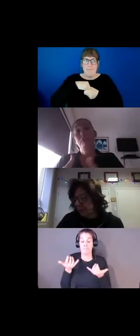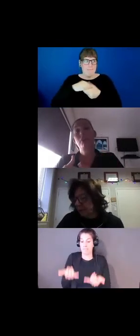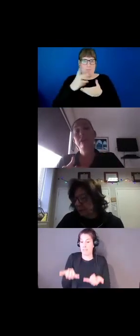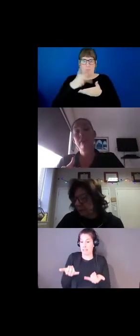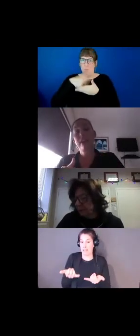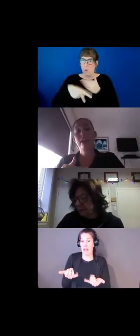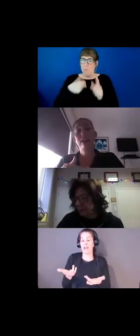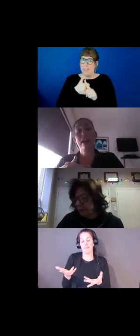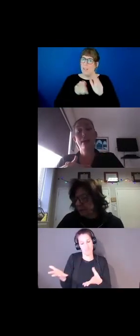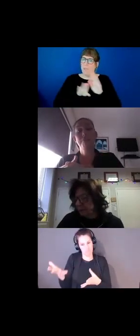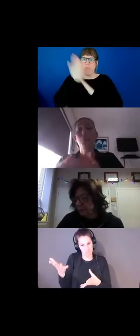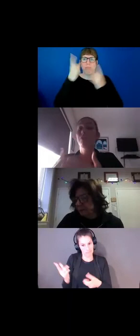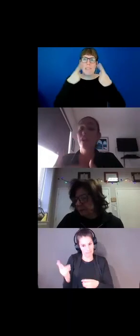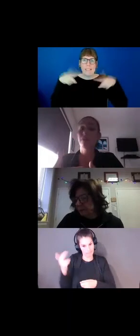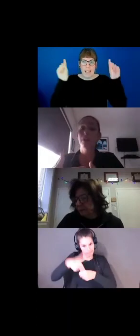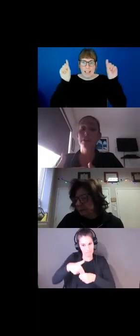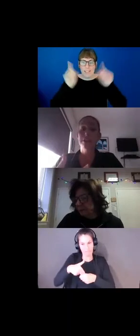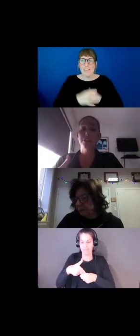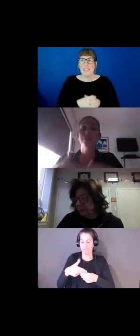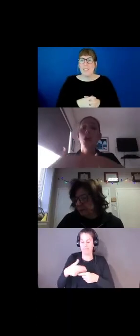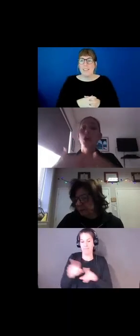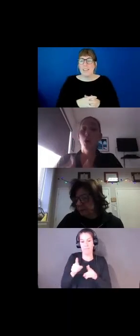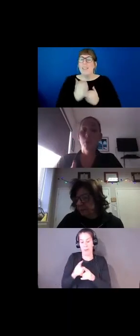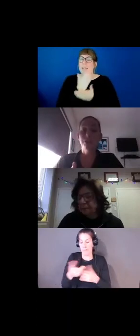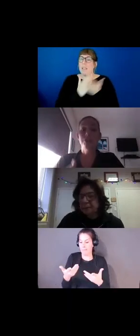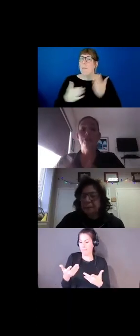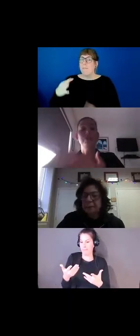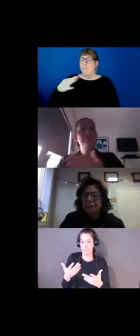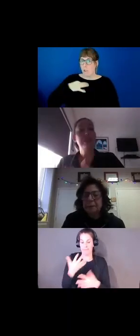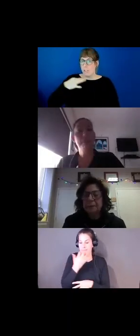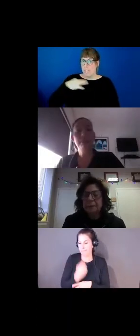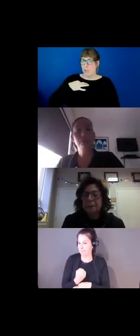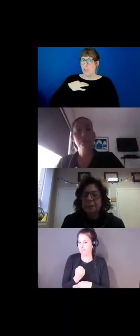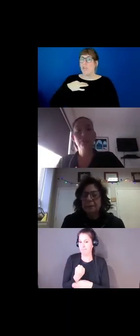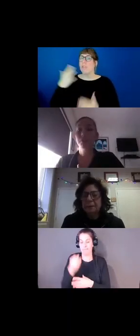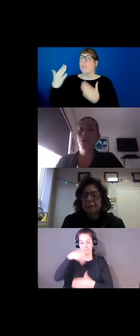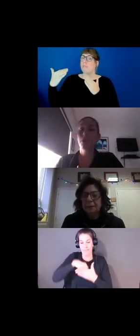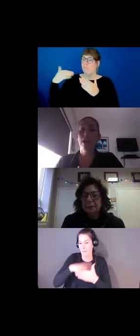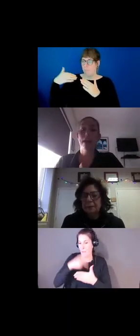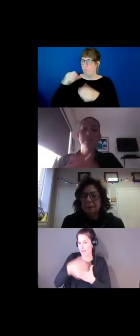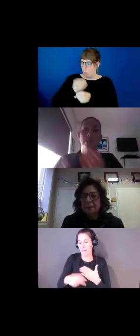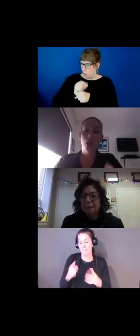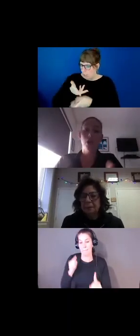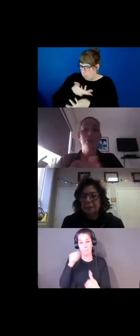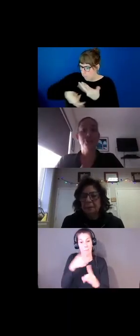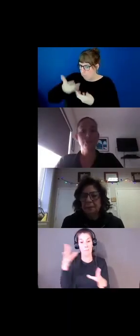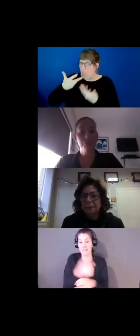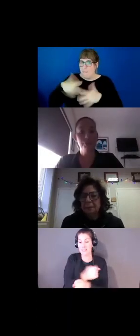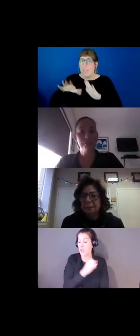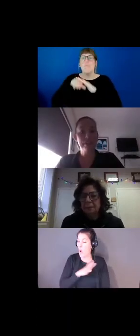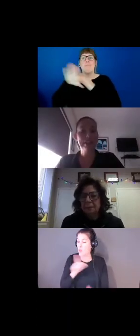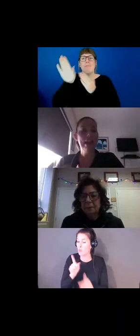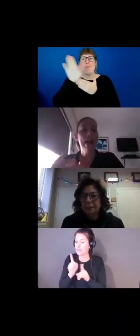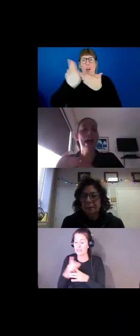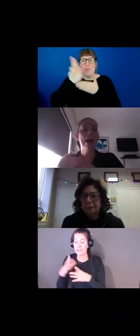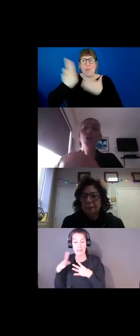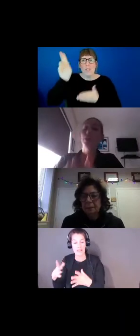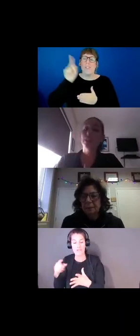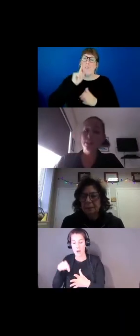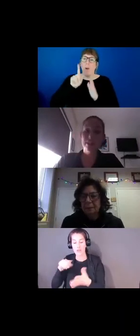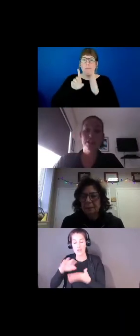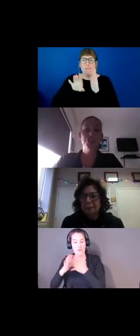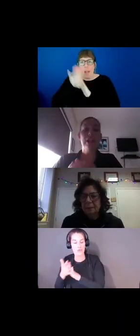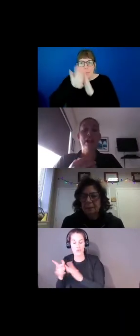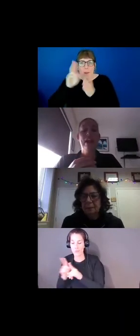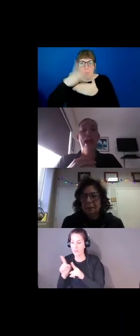to the point that we've had volunteers go into developmental service programs in college and university, go